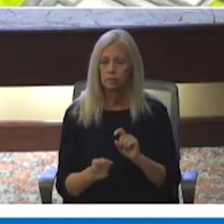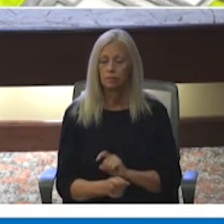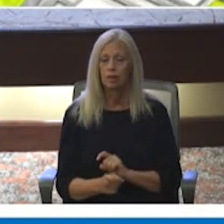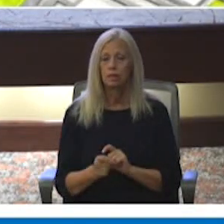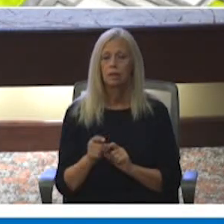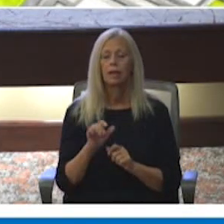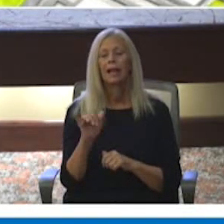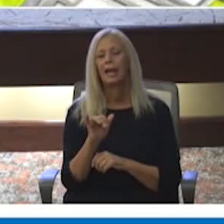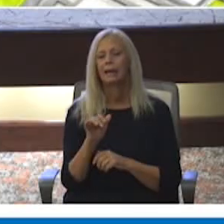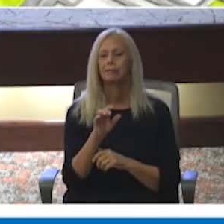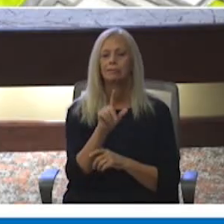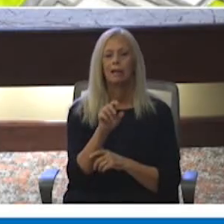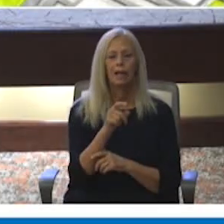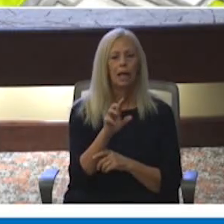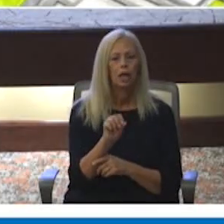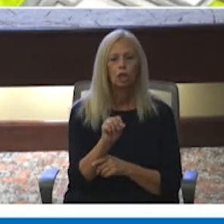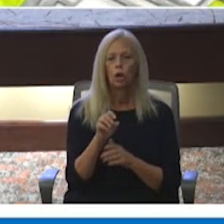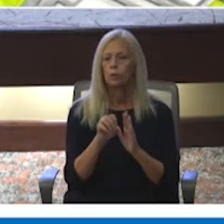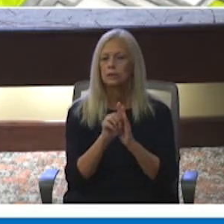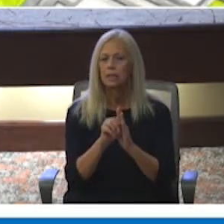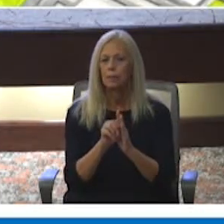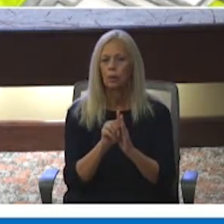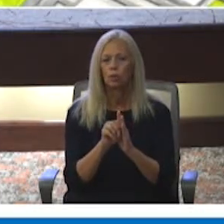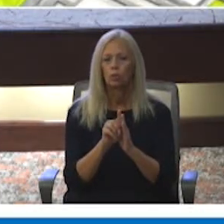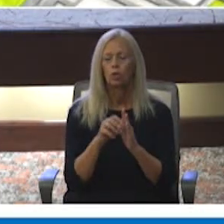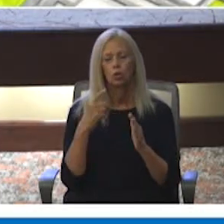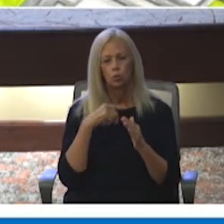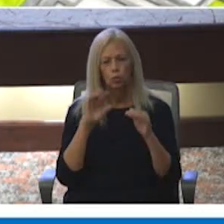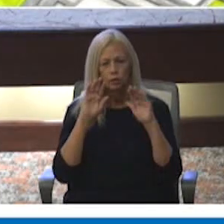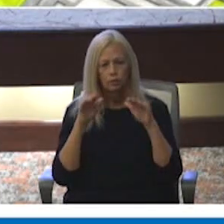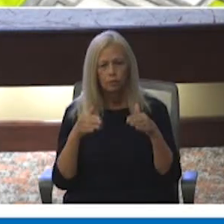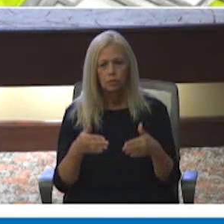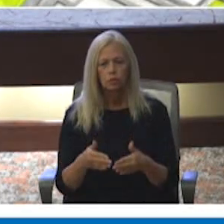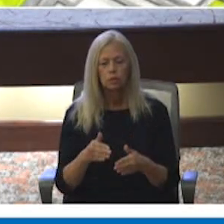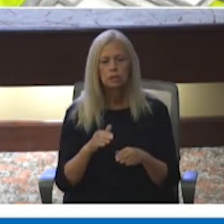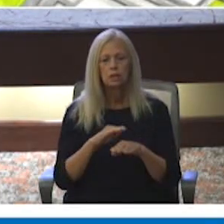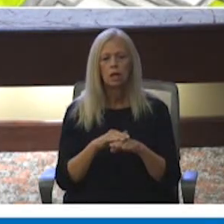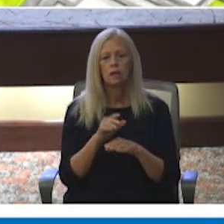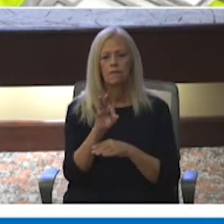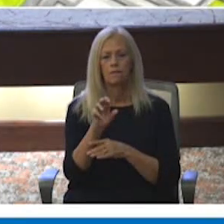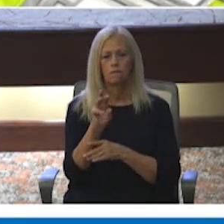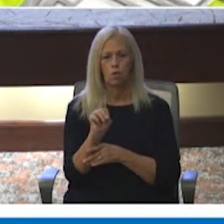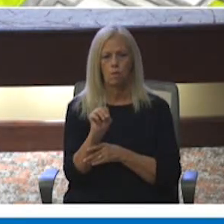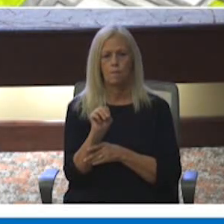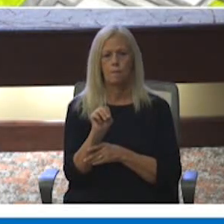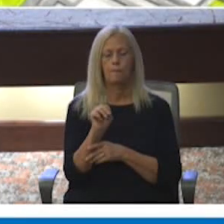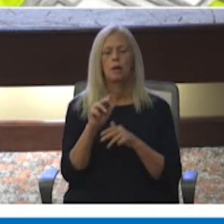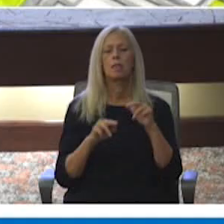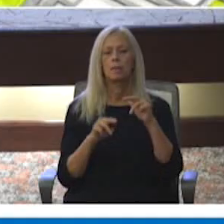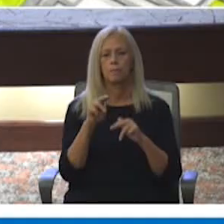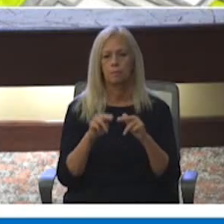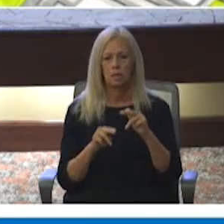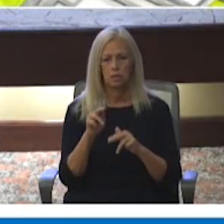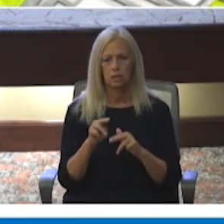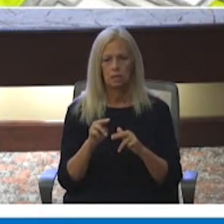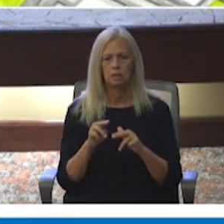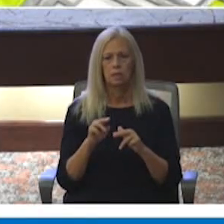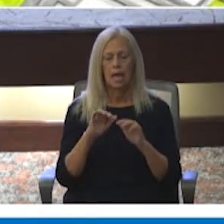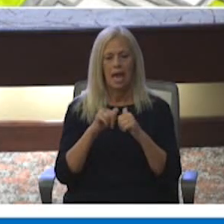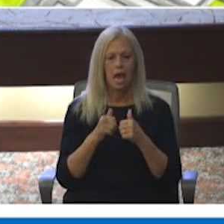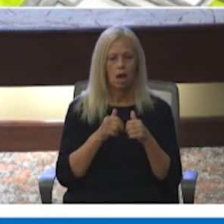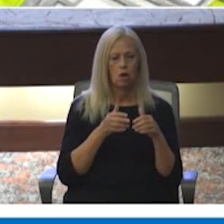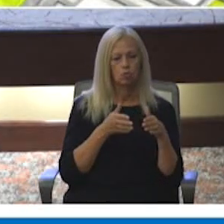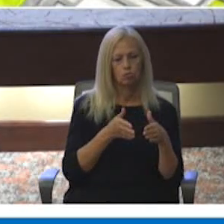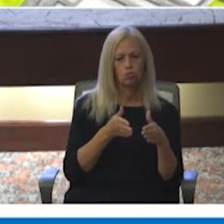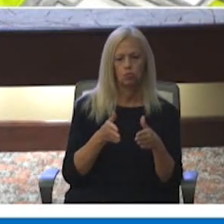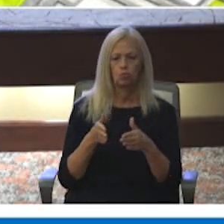Lego example. There's some of the Legos, but we're focusing on the form of the buildings and how they relate to the streets and how